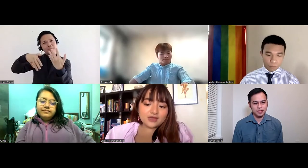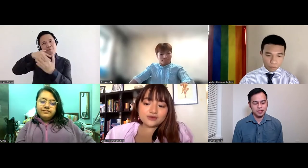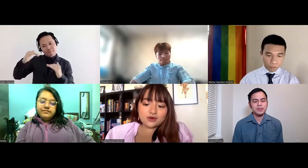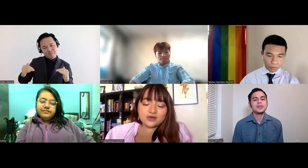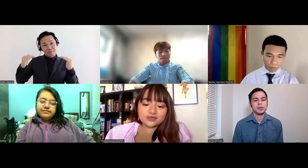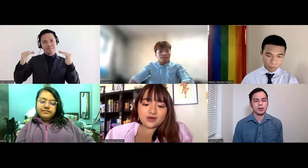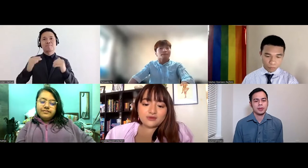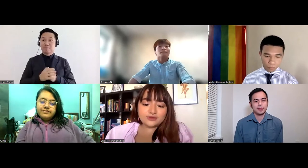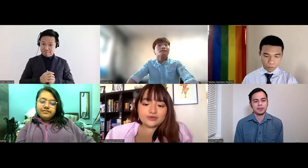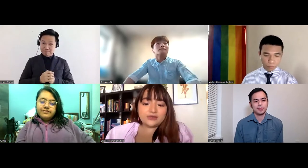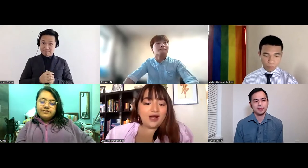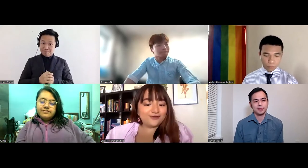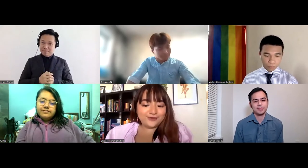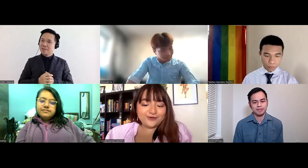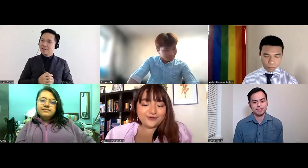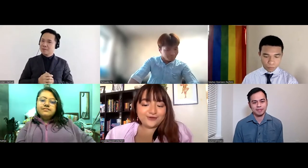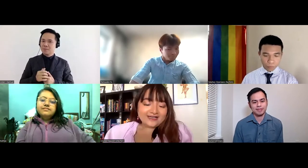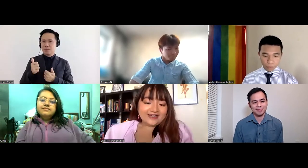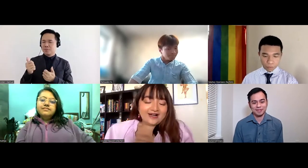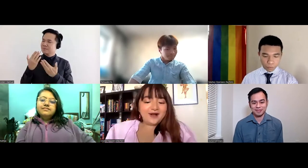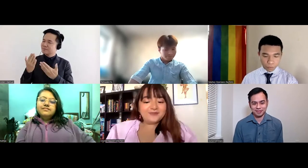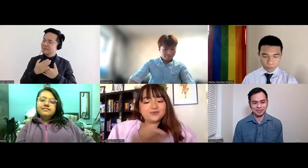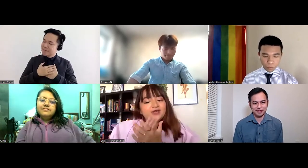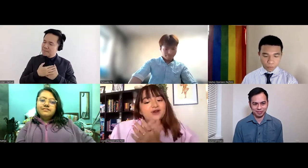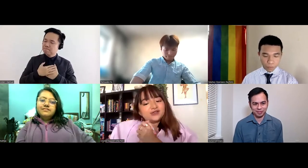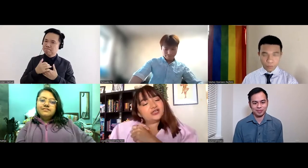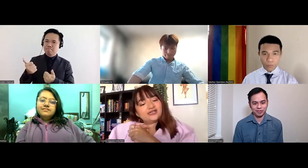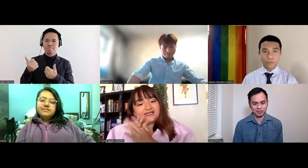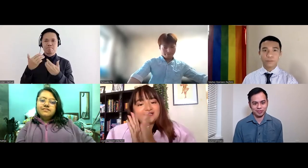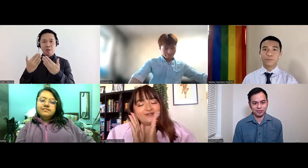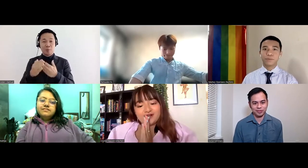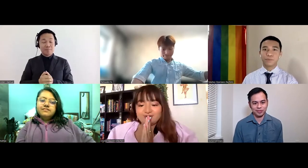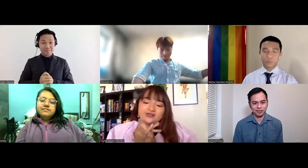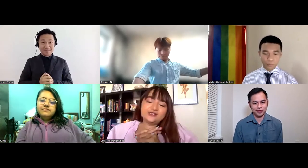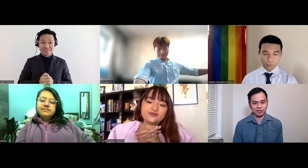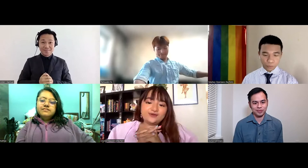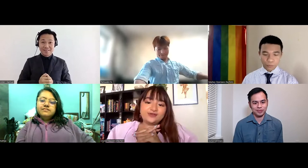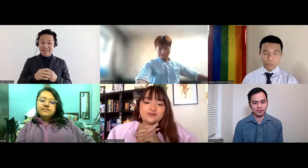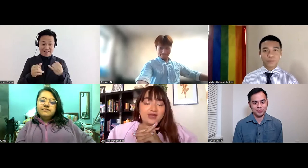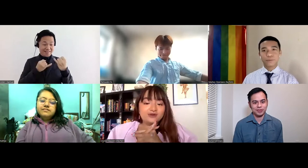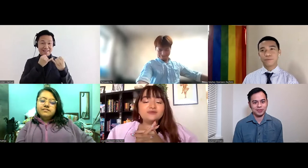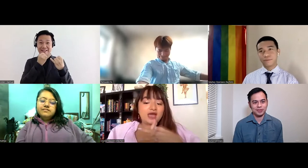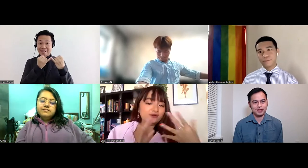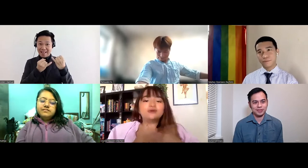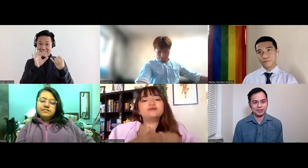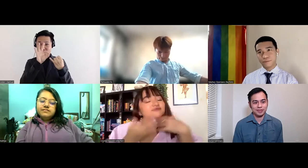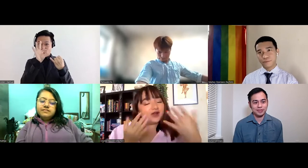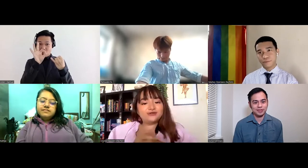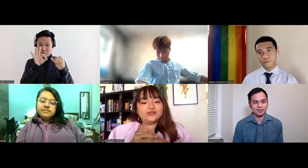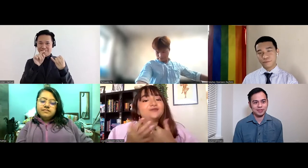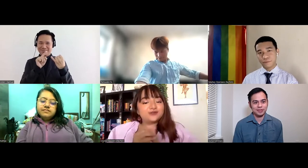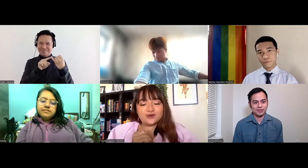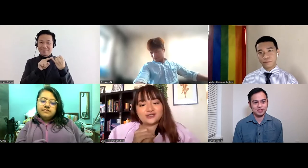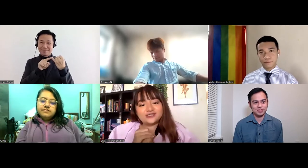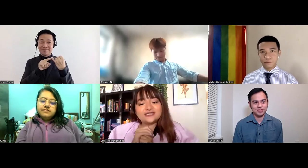Thank you so much. That was really powerful. We are reaching the final question for this panel, or rather